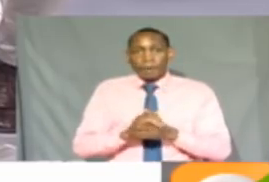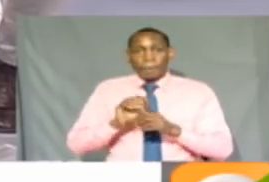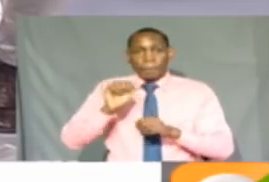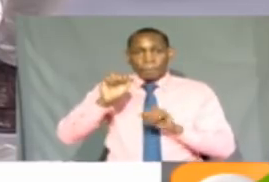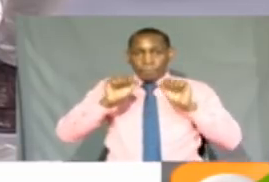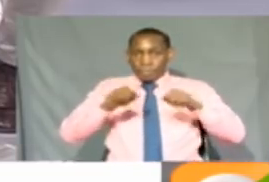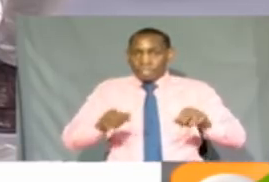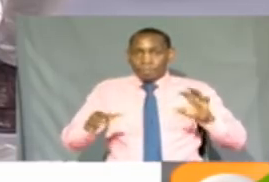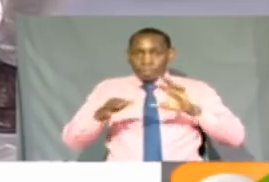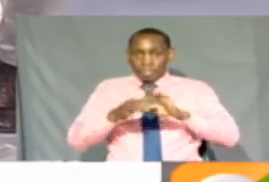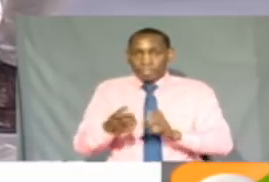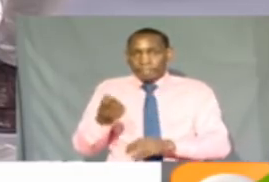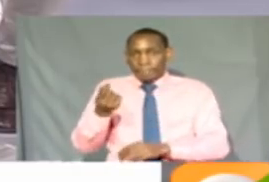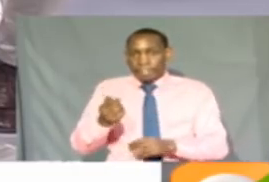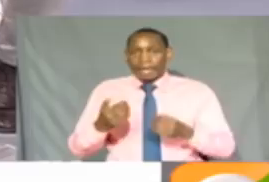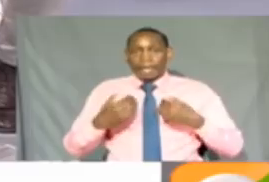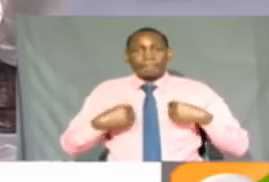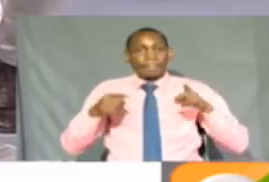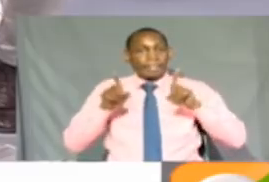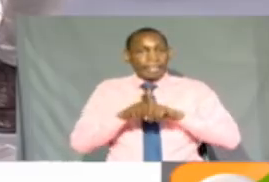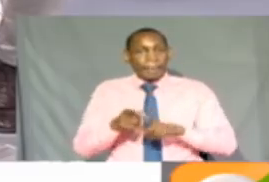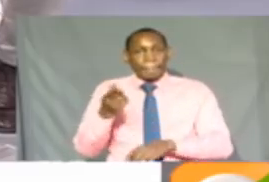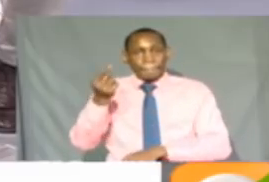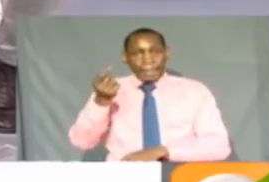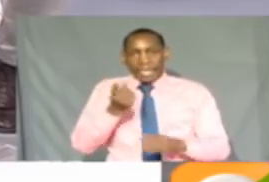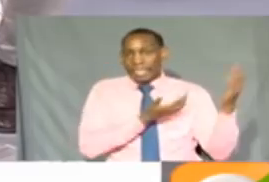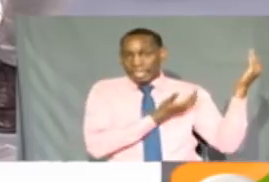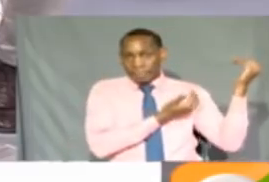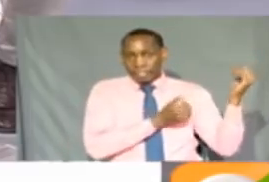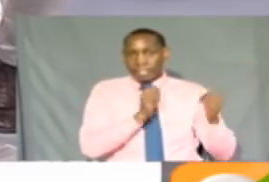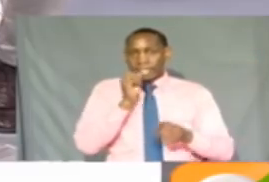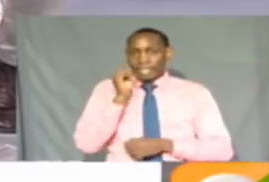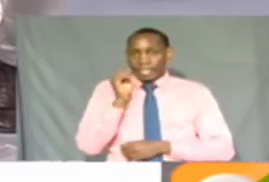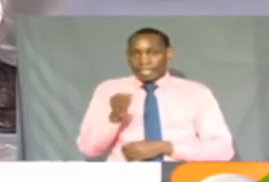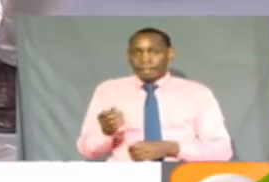Do you have the same financial expectations? If you're not